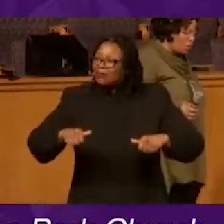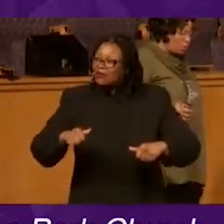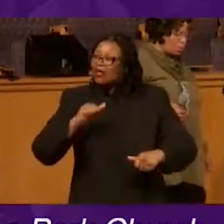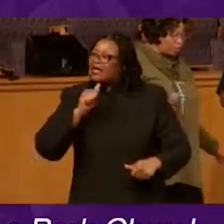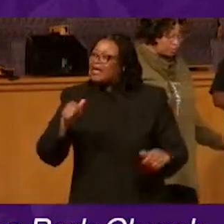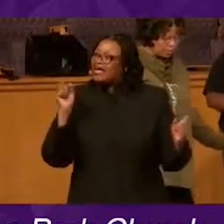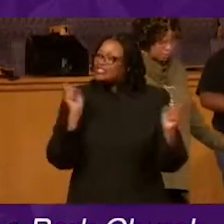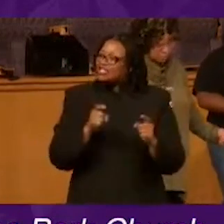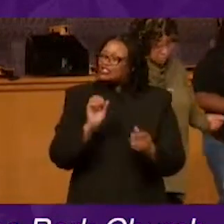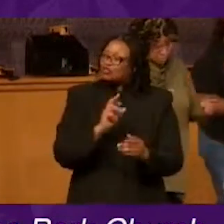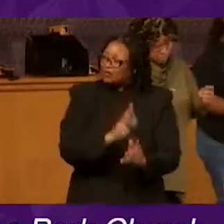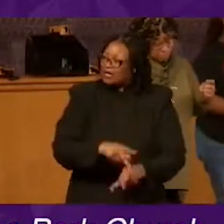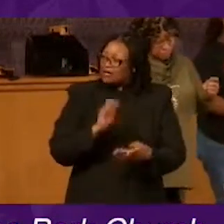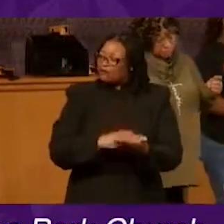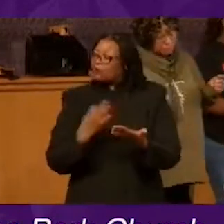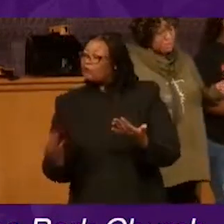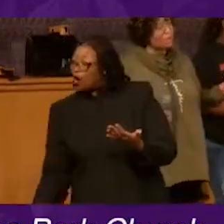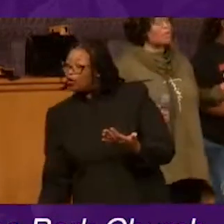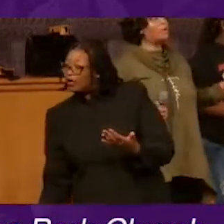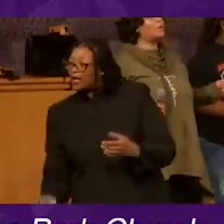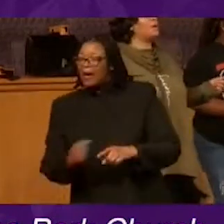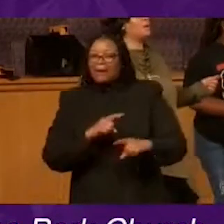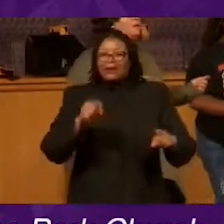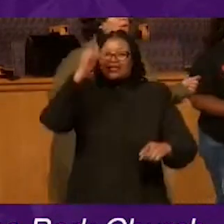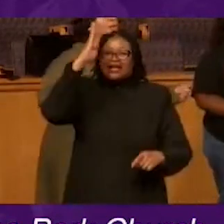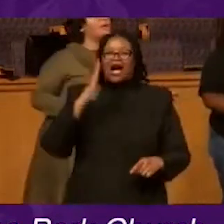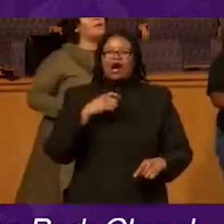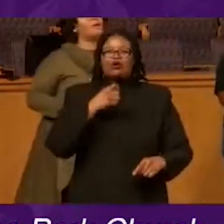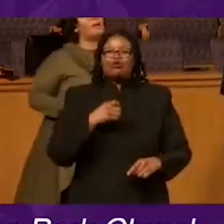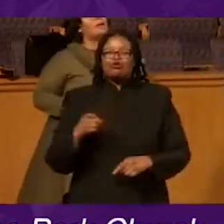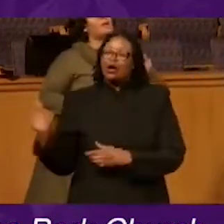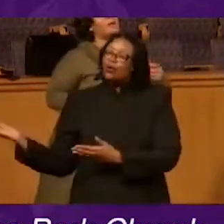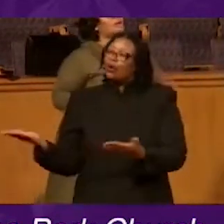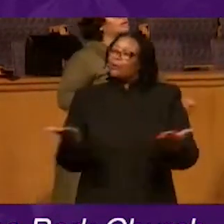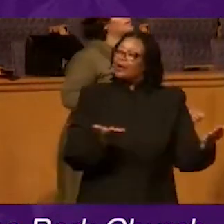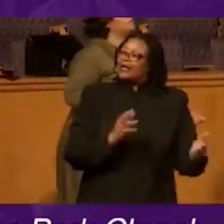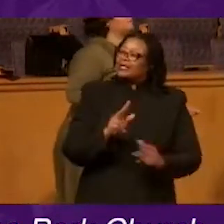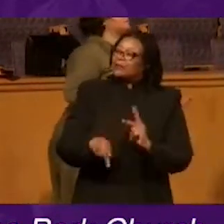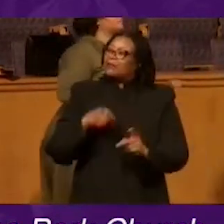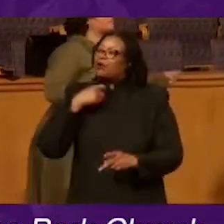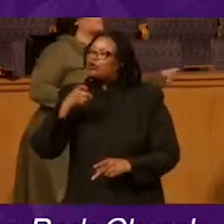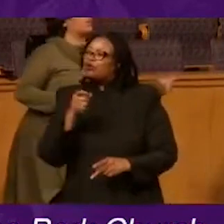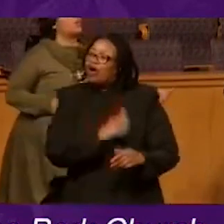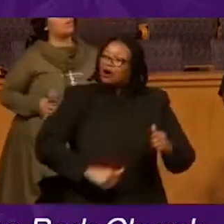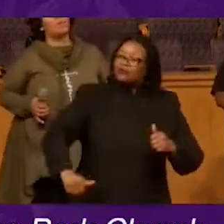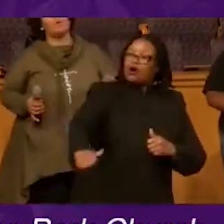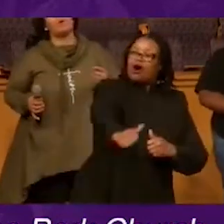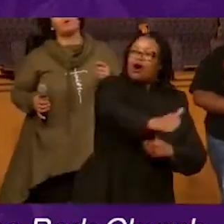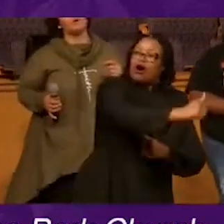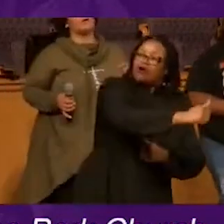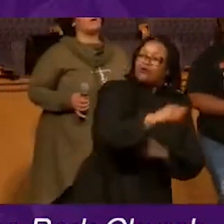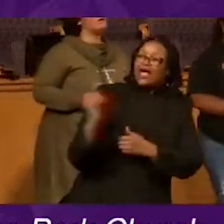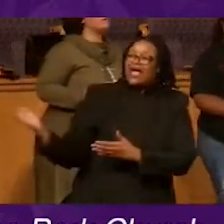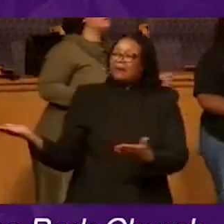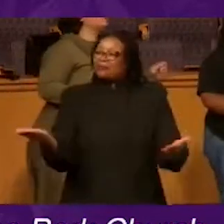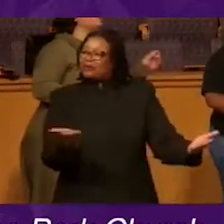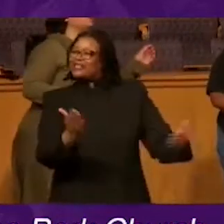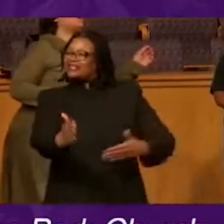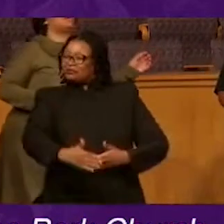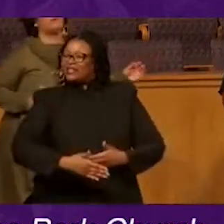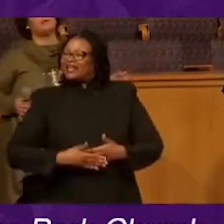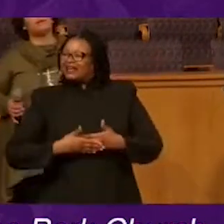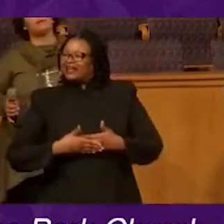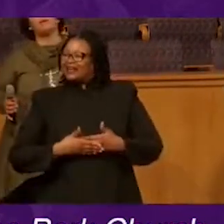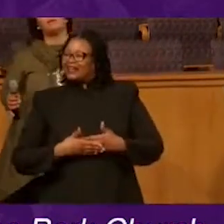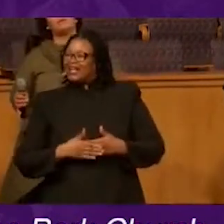from falling, but you are the God who's able to bring those who are far off and bring them near.